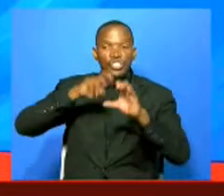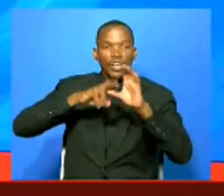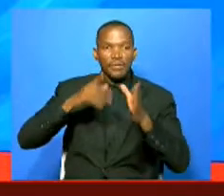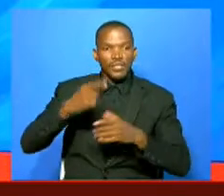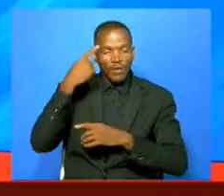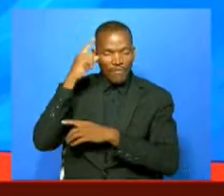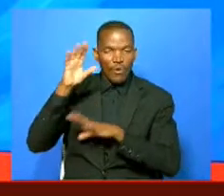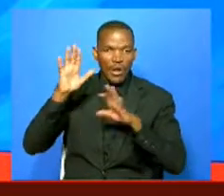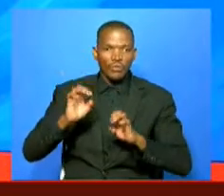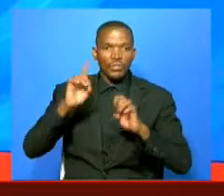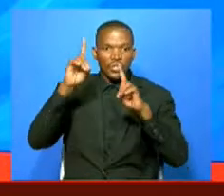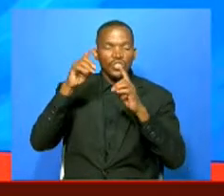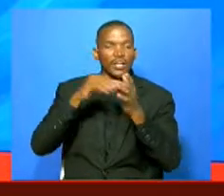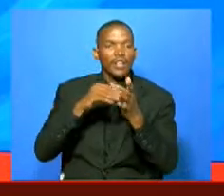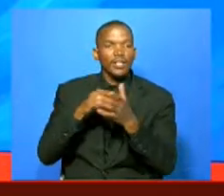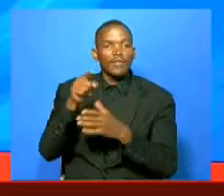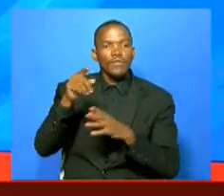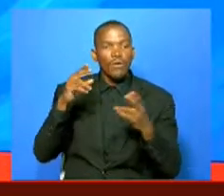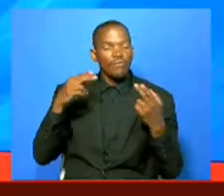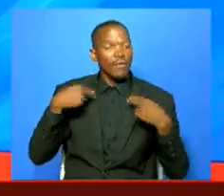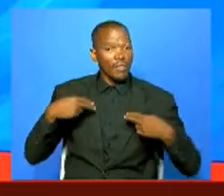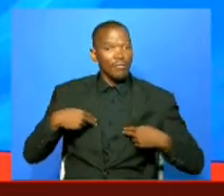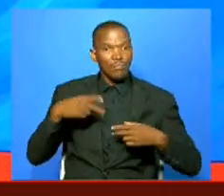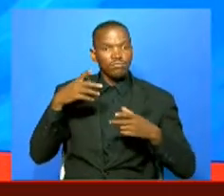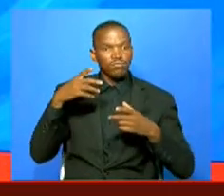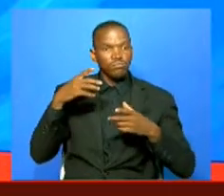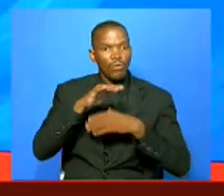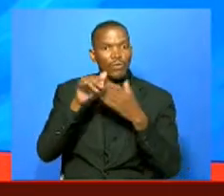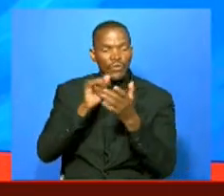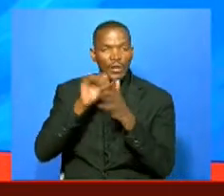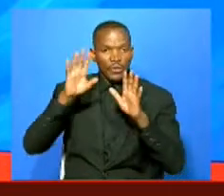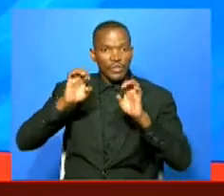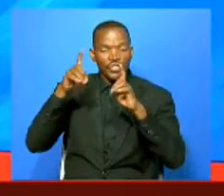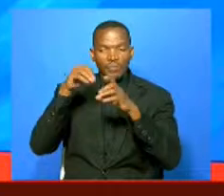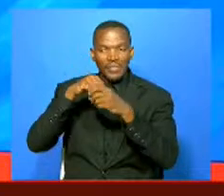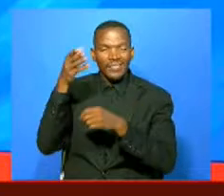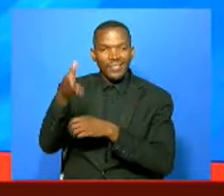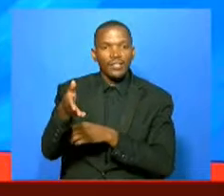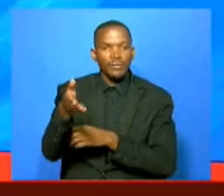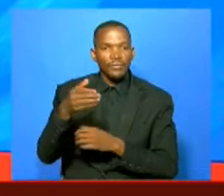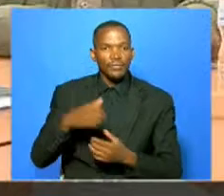komiti ya thuto le botsogo wa khansele eo rela ke Kgengwanyane a rutlwa phea.